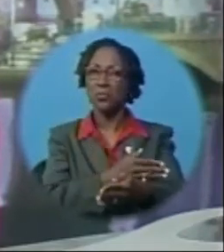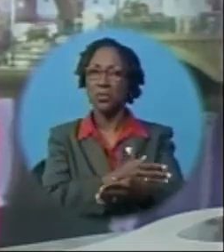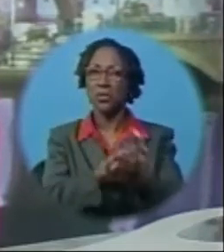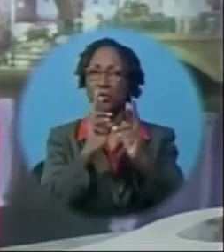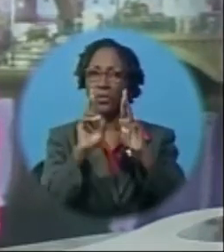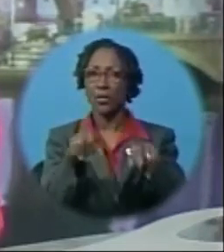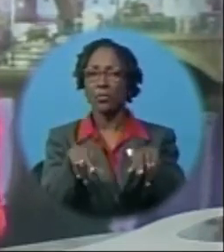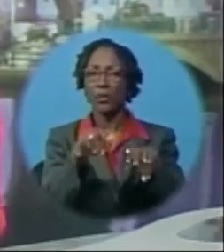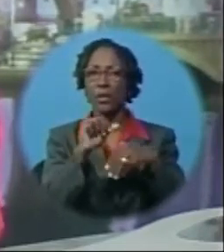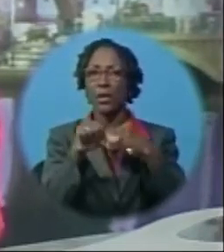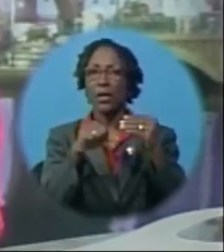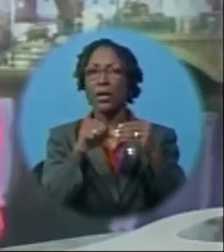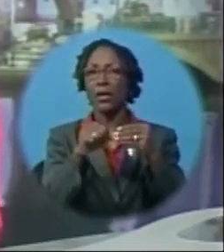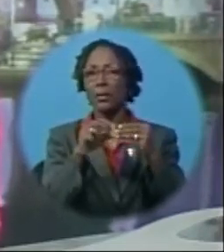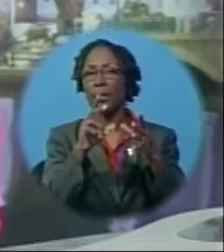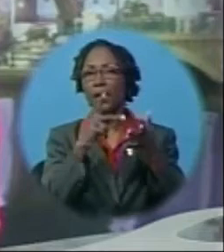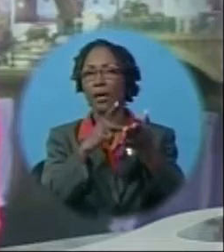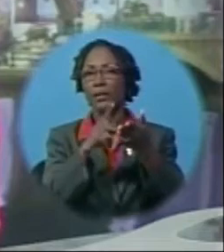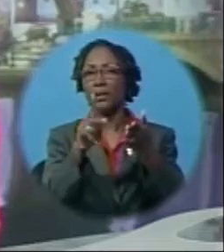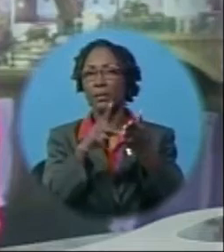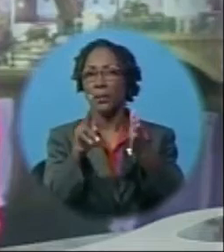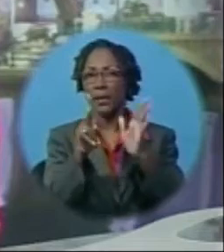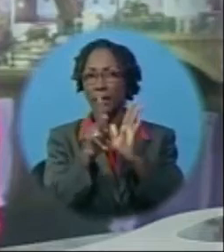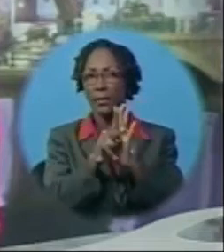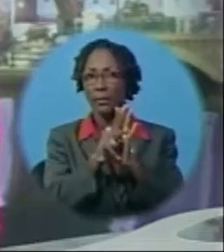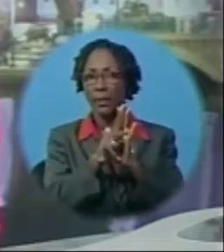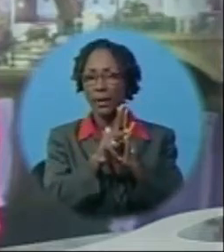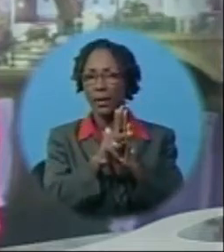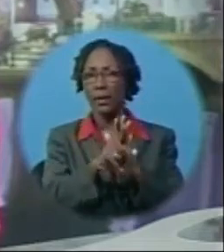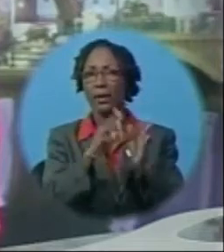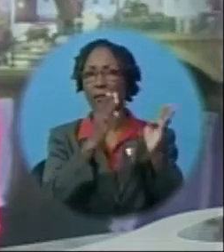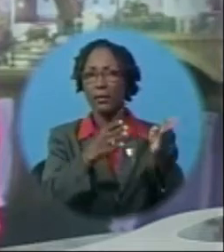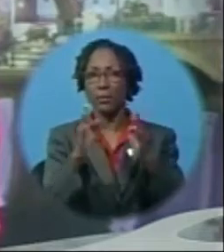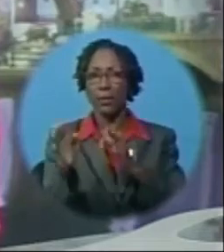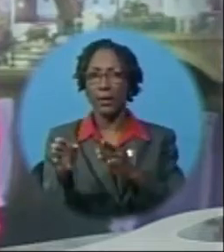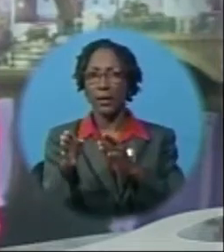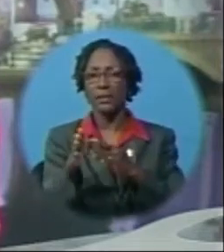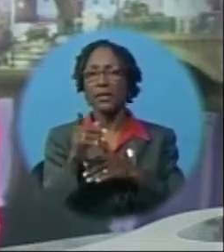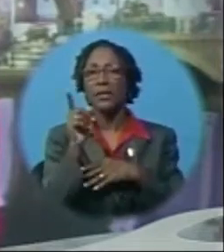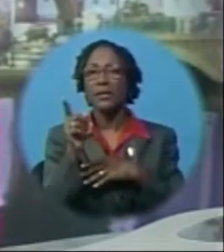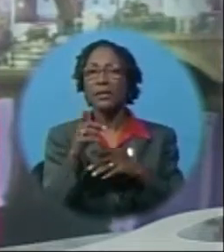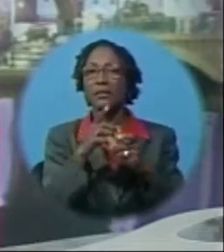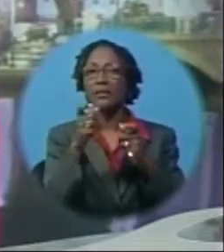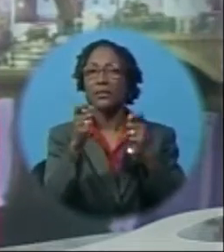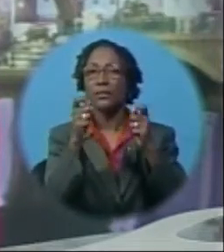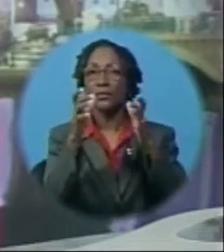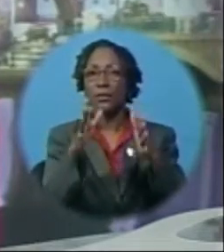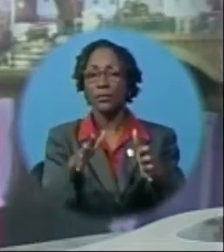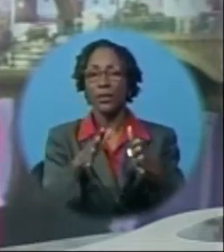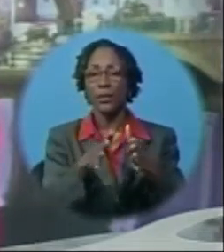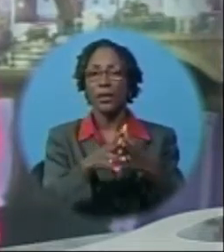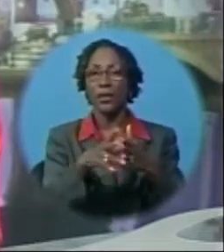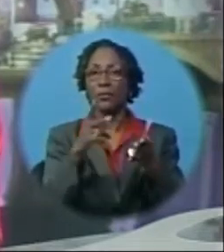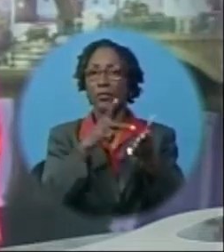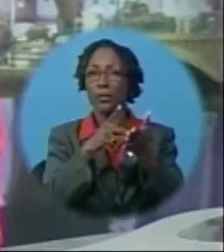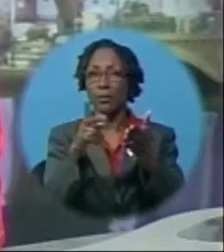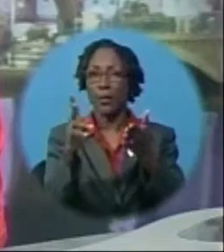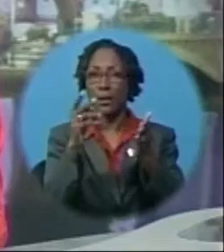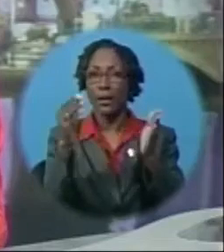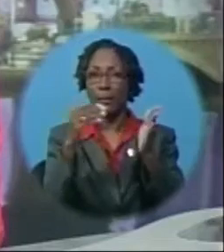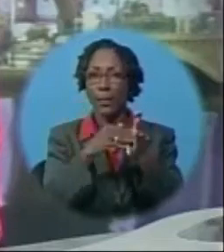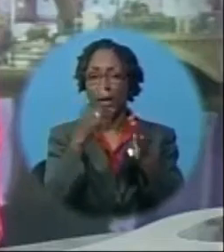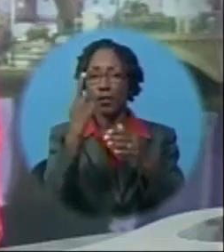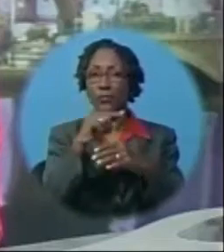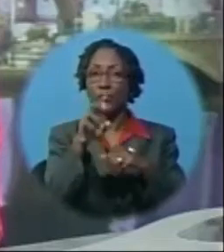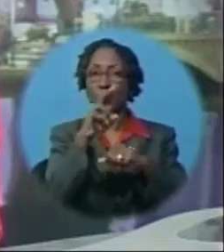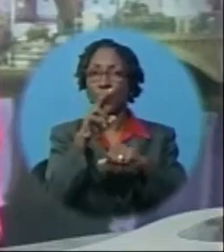reparations efforts. Mr. Stewart is the chairman of the Prime Ministerial Subcommittee on Reparations for Native Genocide and Slavery.